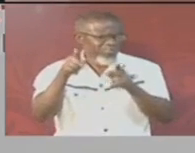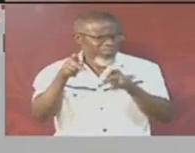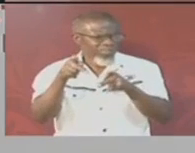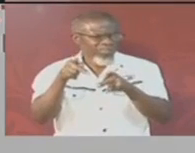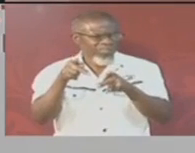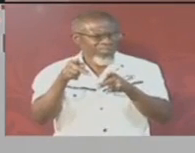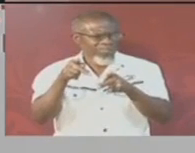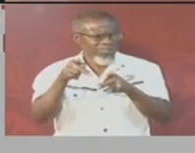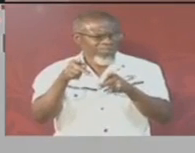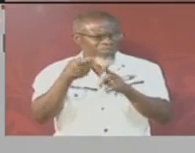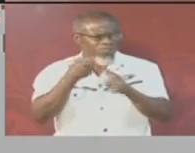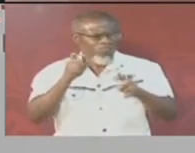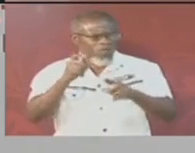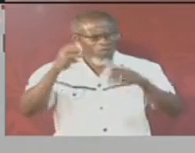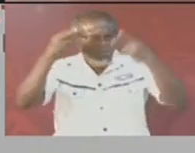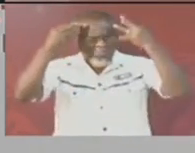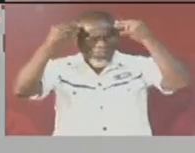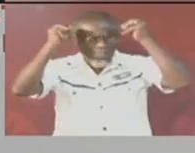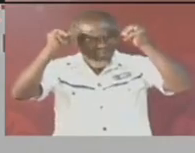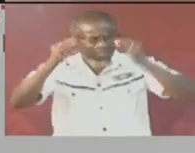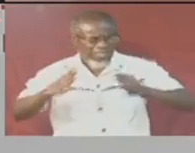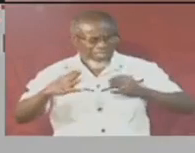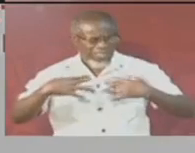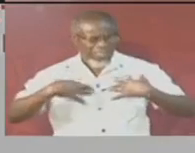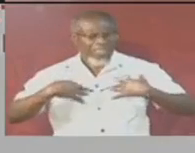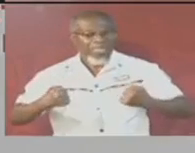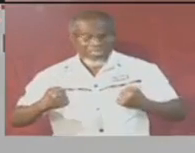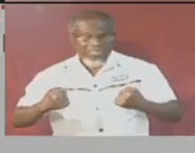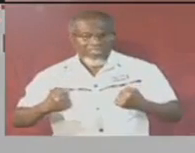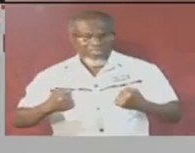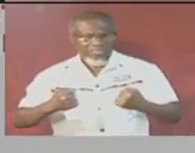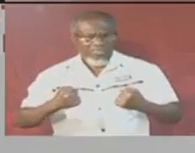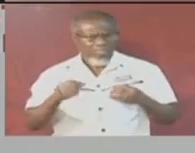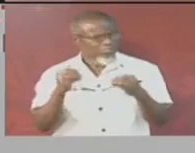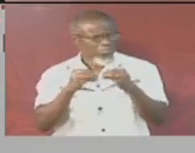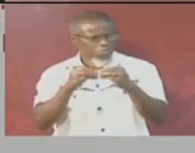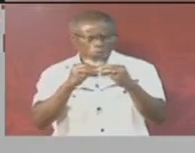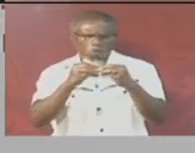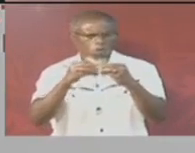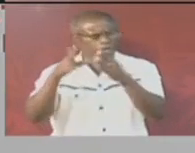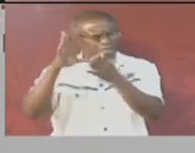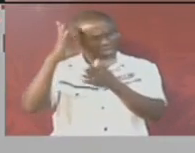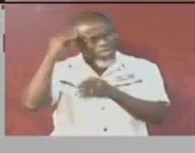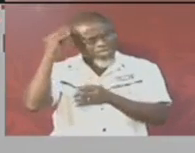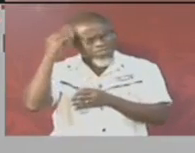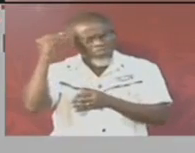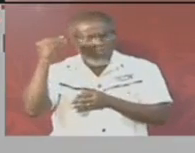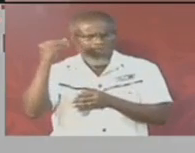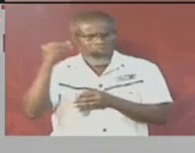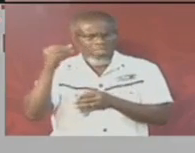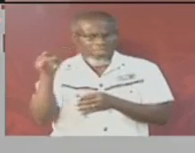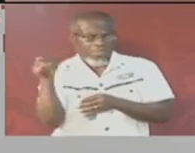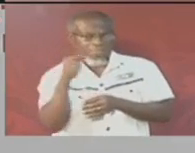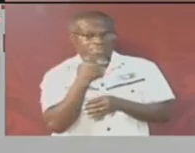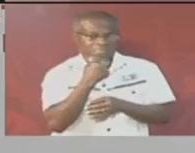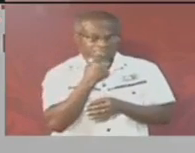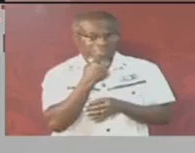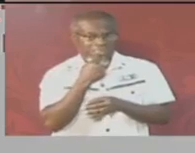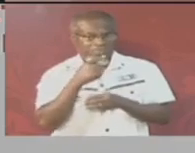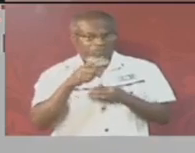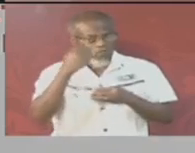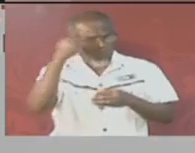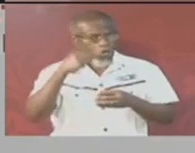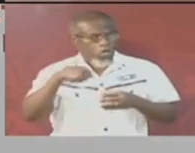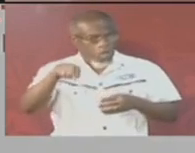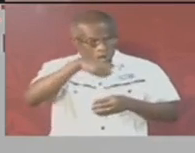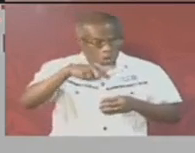more than familiar with these issues, intimately familiar. And he has established for our attention very clearly